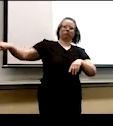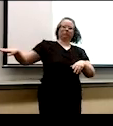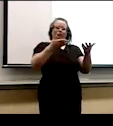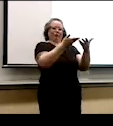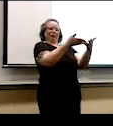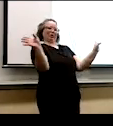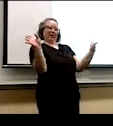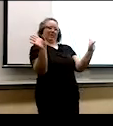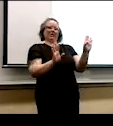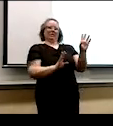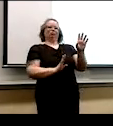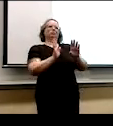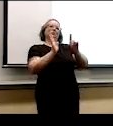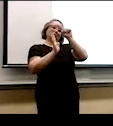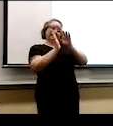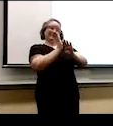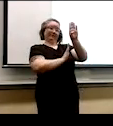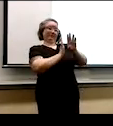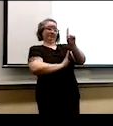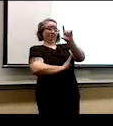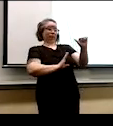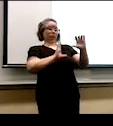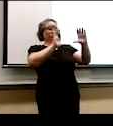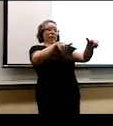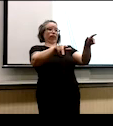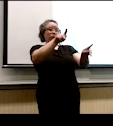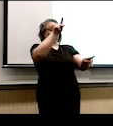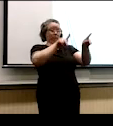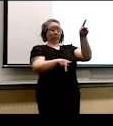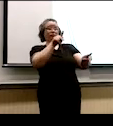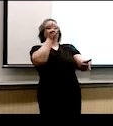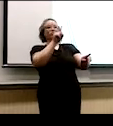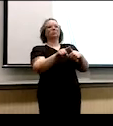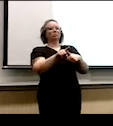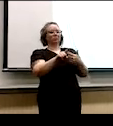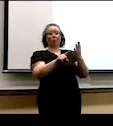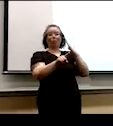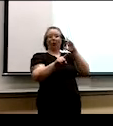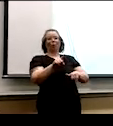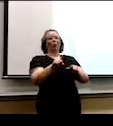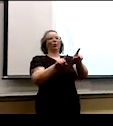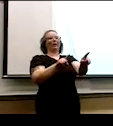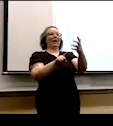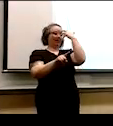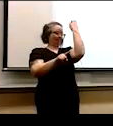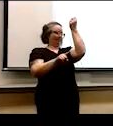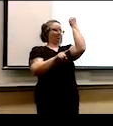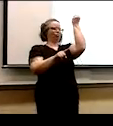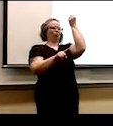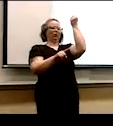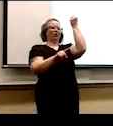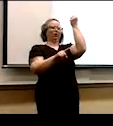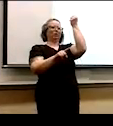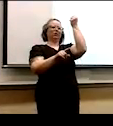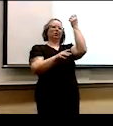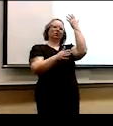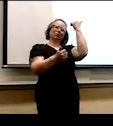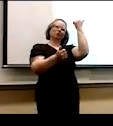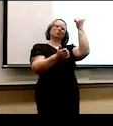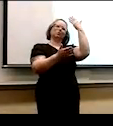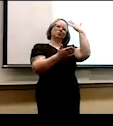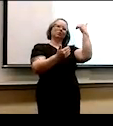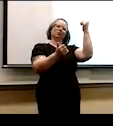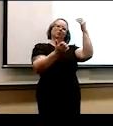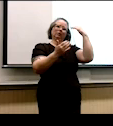things are common in the population, we see memory concerns arise in this group as well, potentially at an earlier age. I imagine the